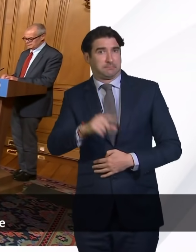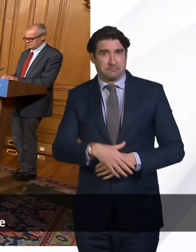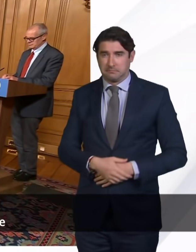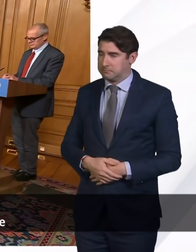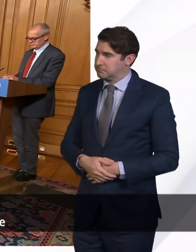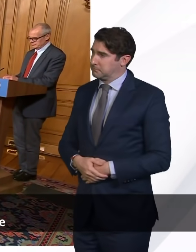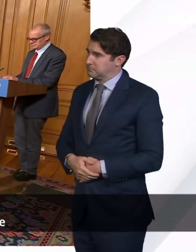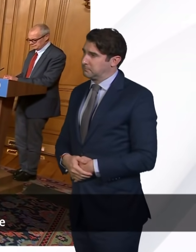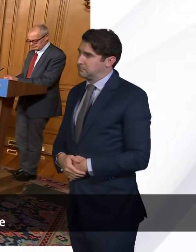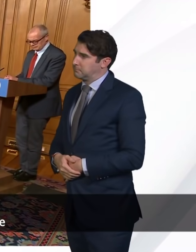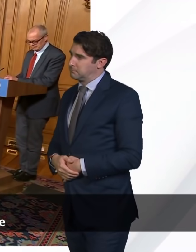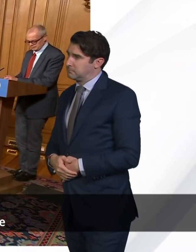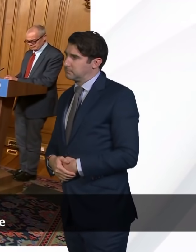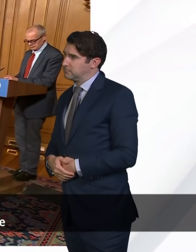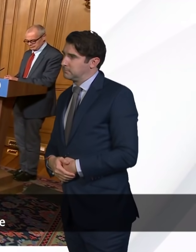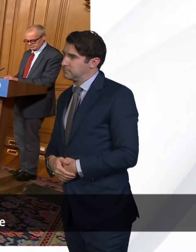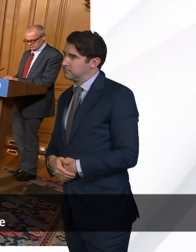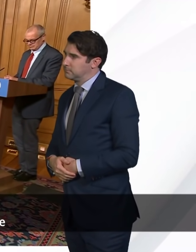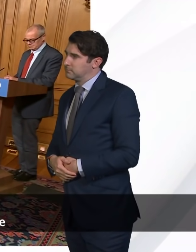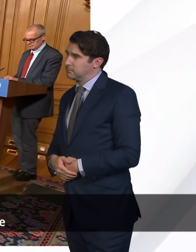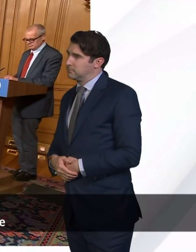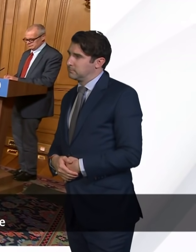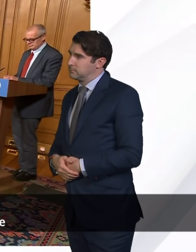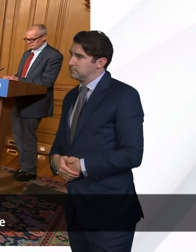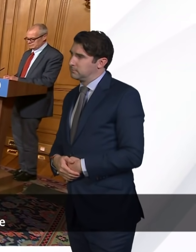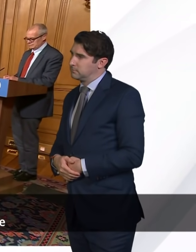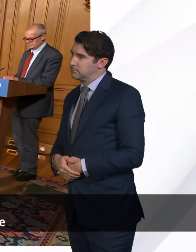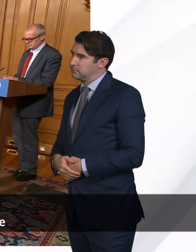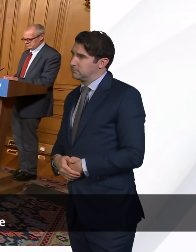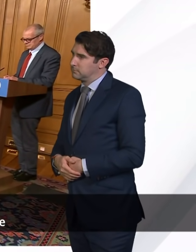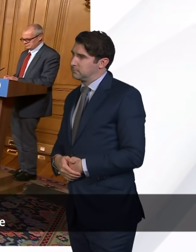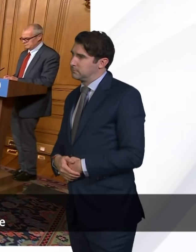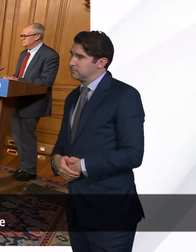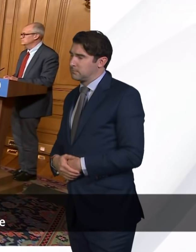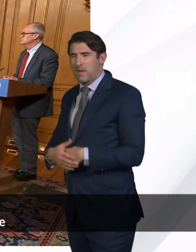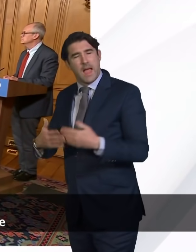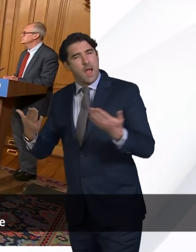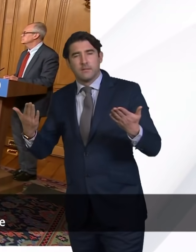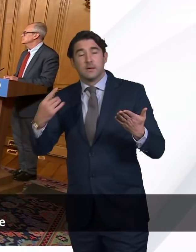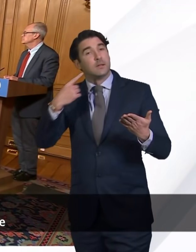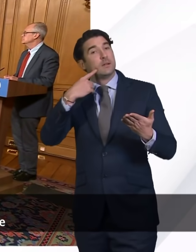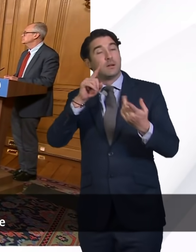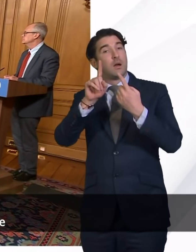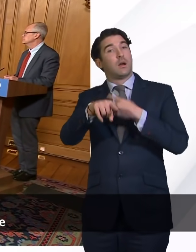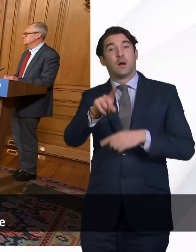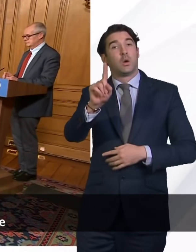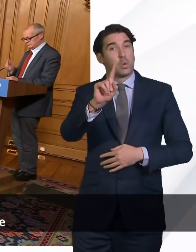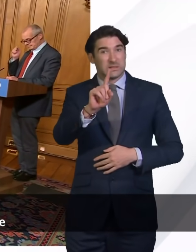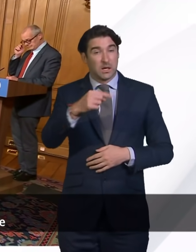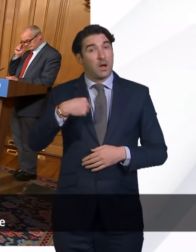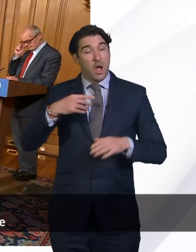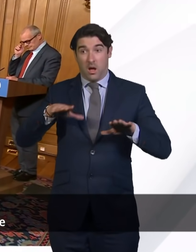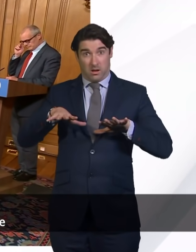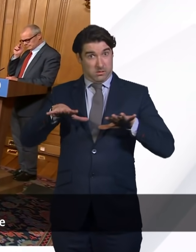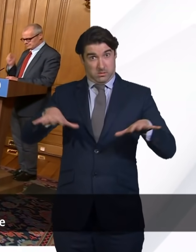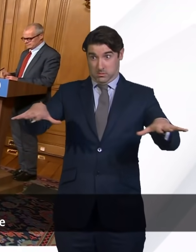I'm afraid, entirely dependent on how effective we are now collectively in driving down the virus. And